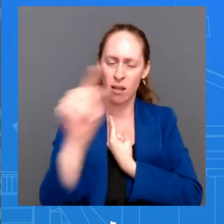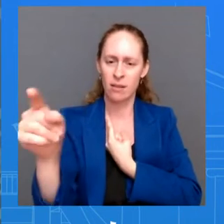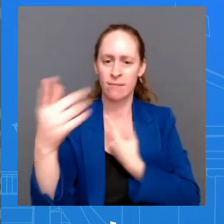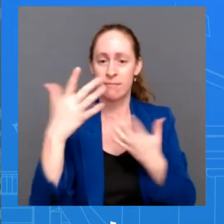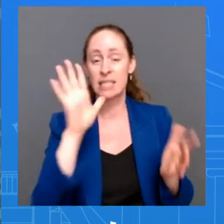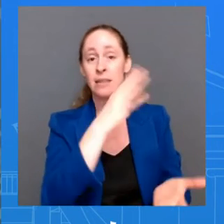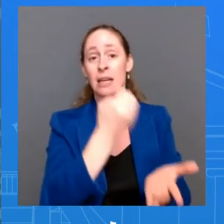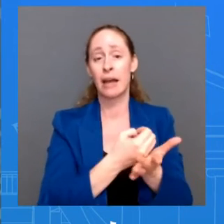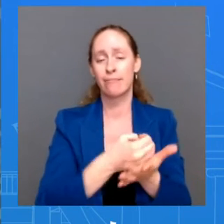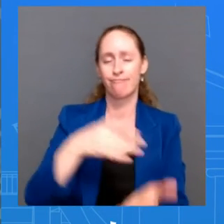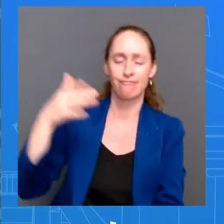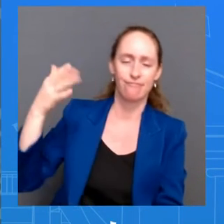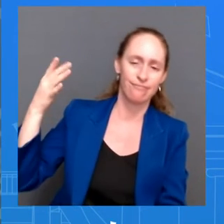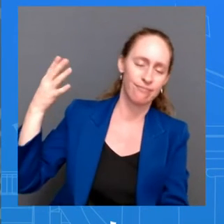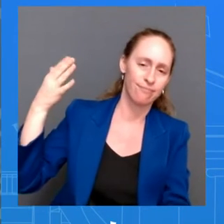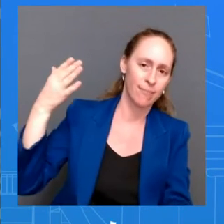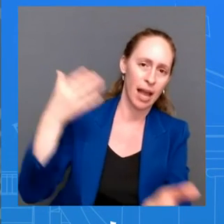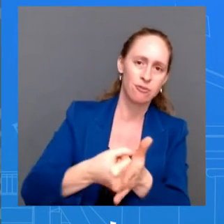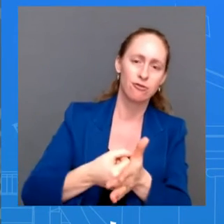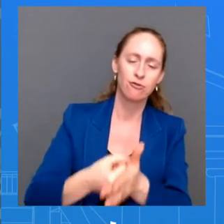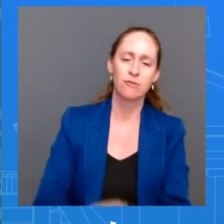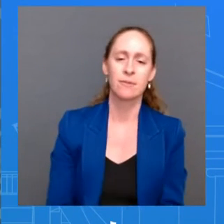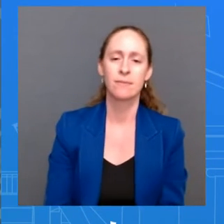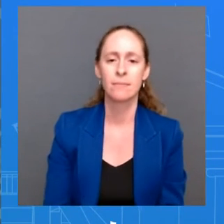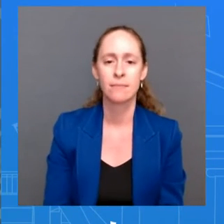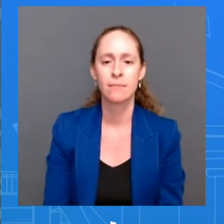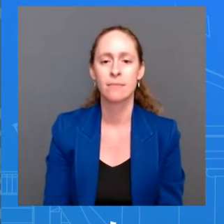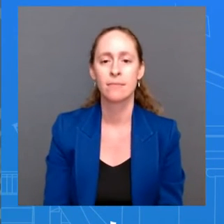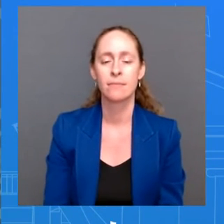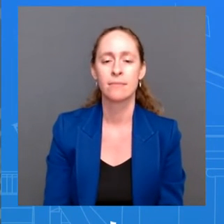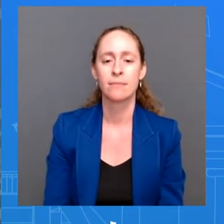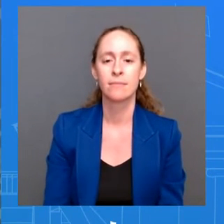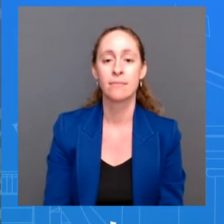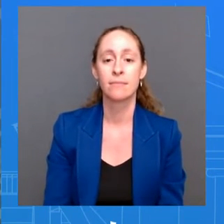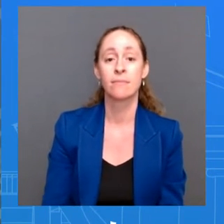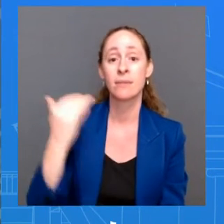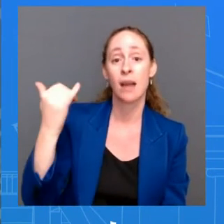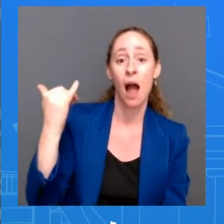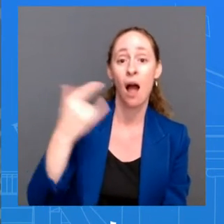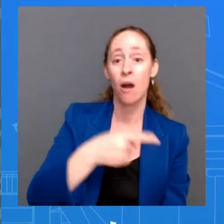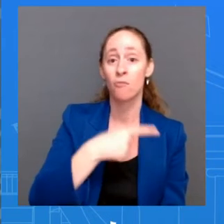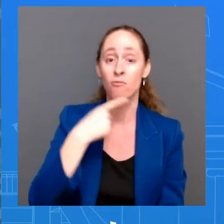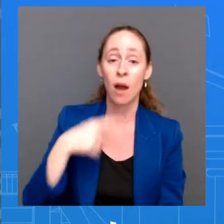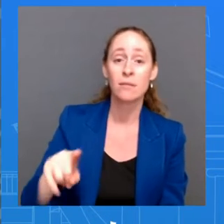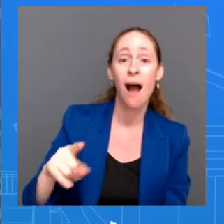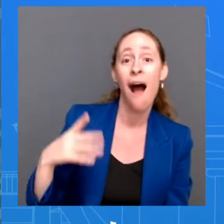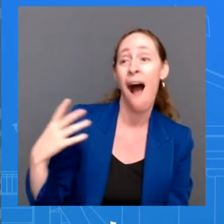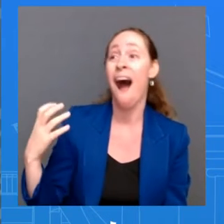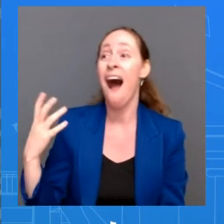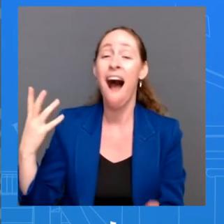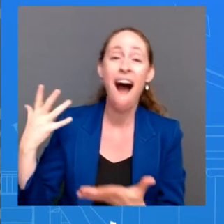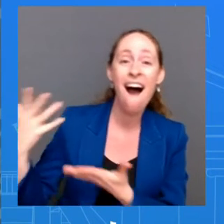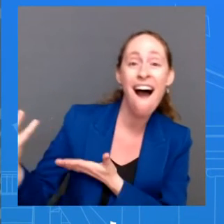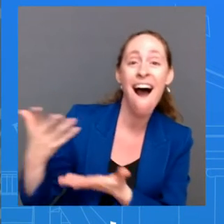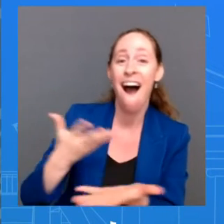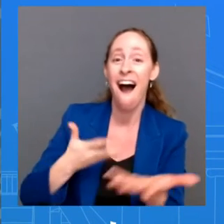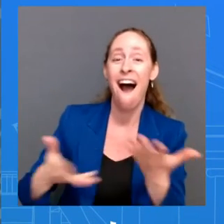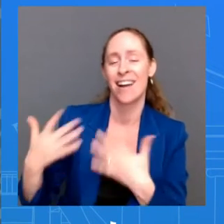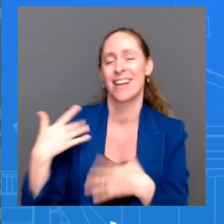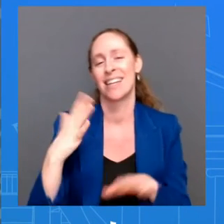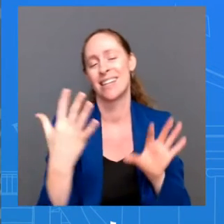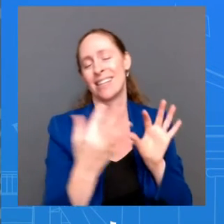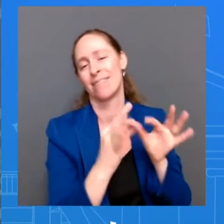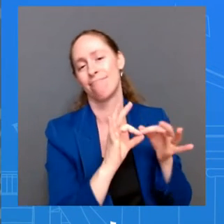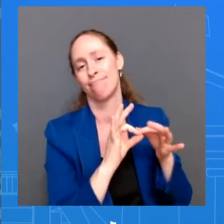in the global stage because of what they're doing. So what the president is doing, and the secretary and his team, this national security